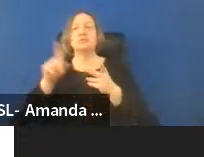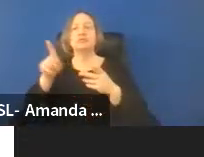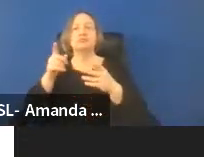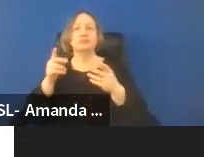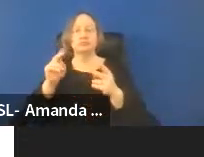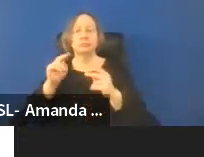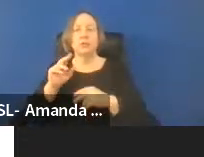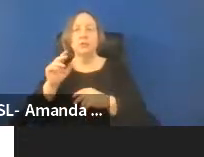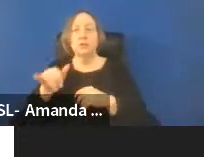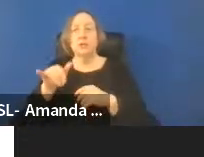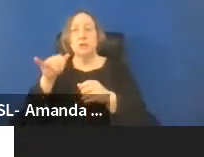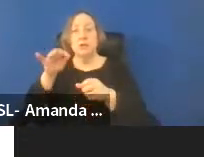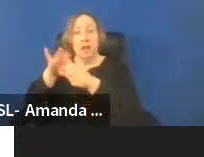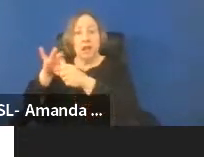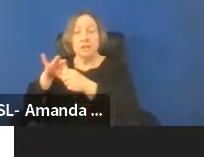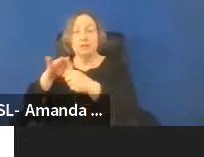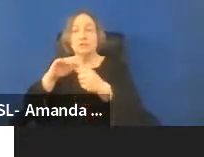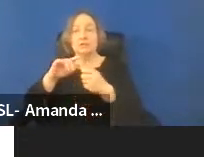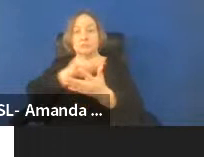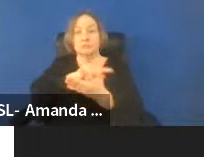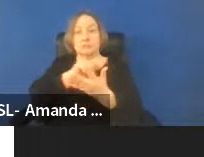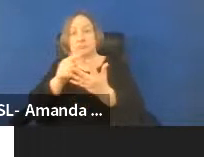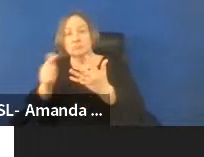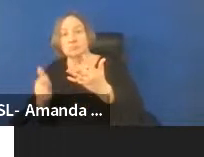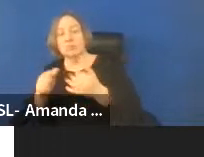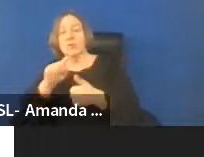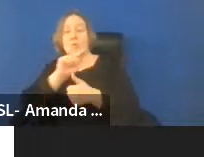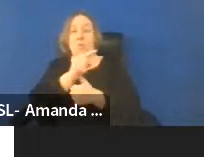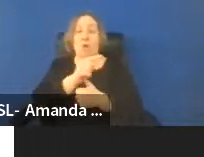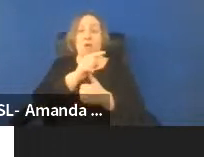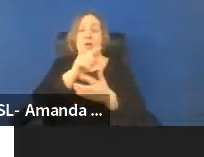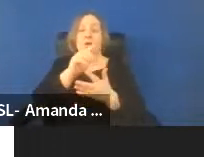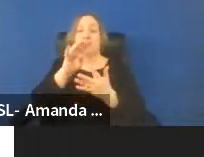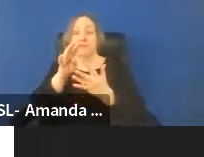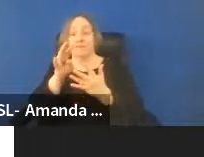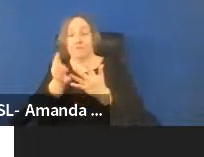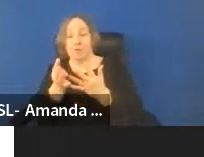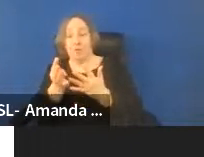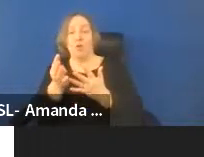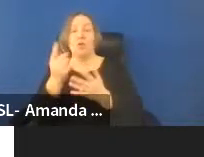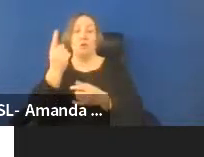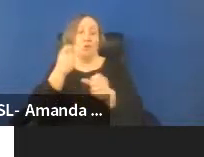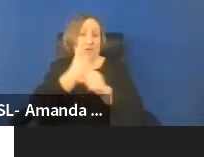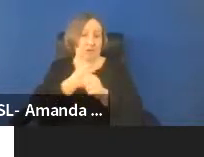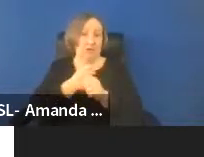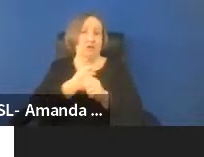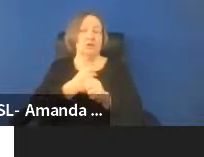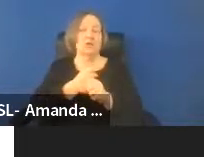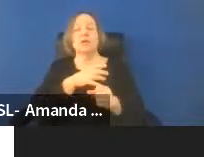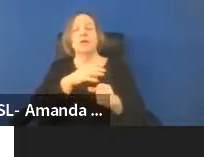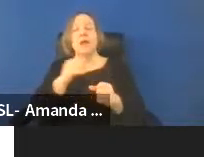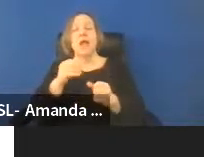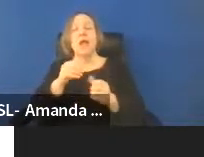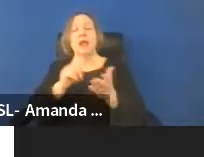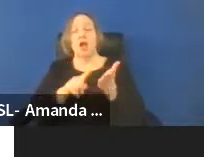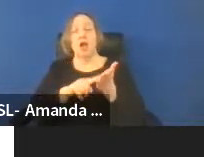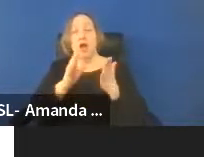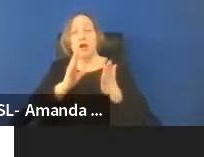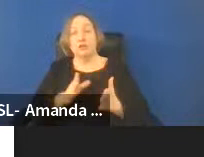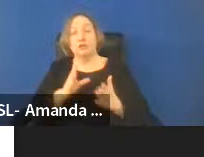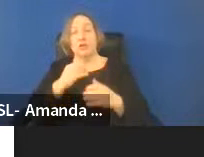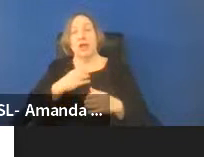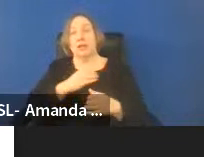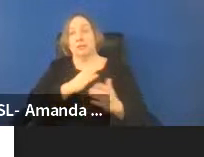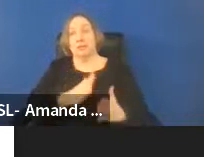staggered, with the mayor and commissioners number 1 and 4 elected 1 year, and the auditor and commissioners